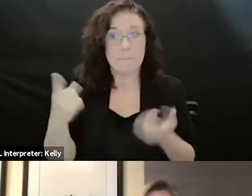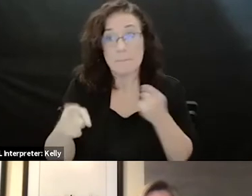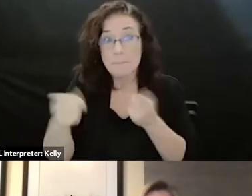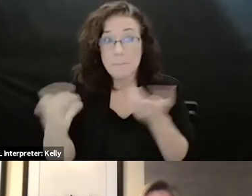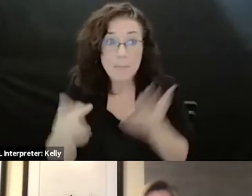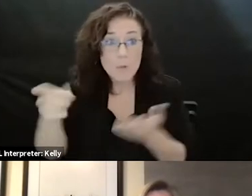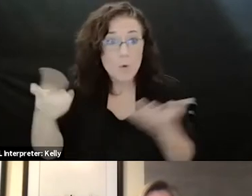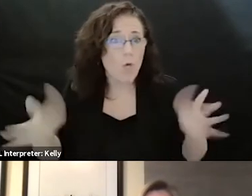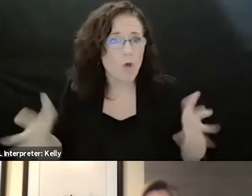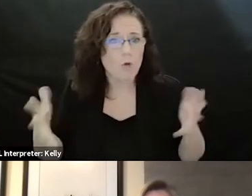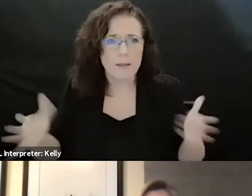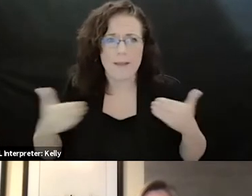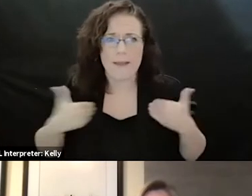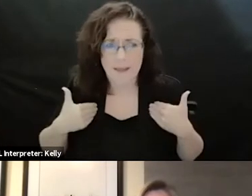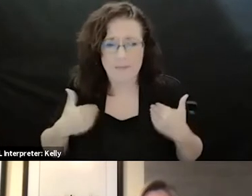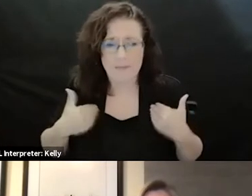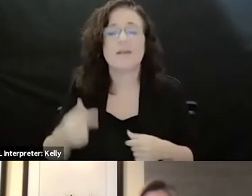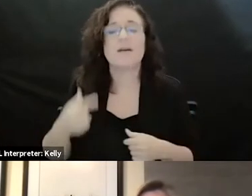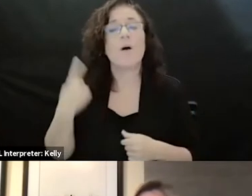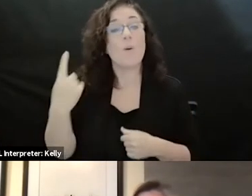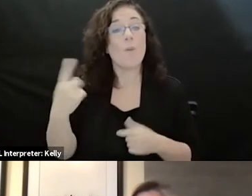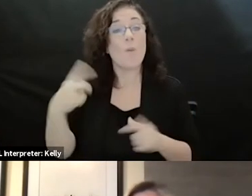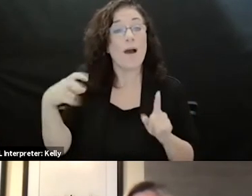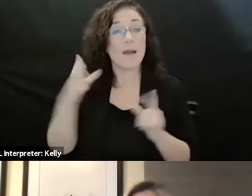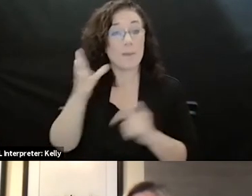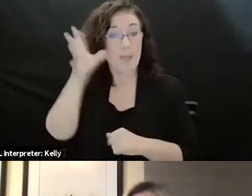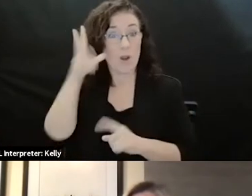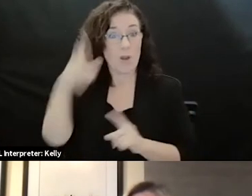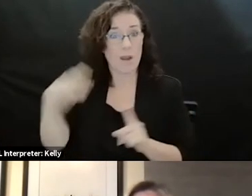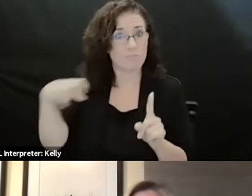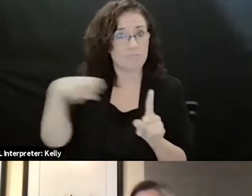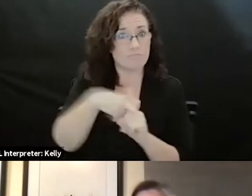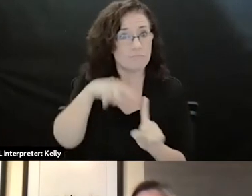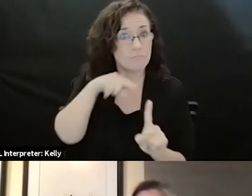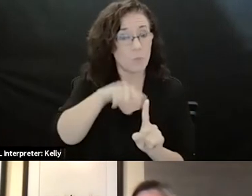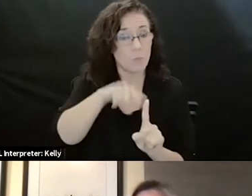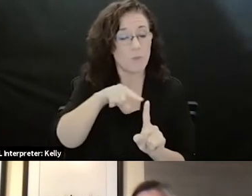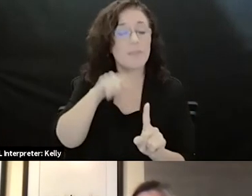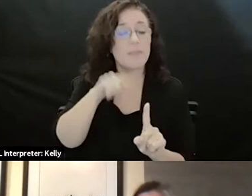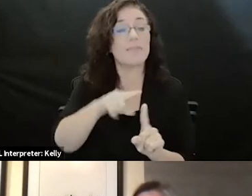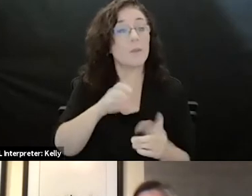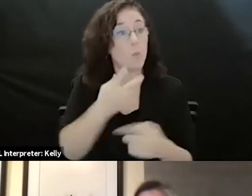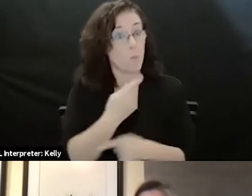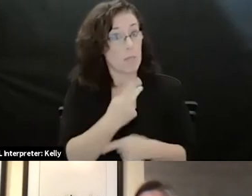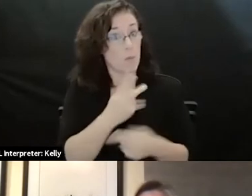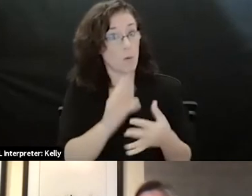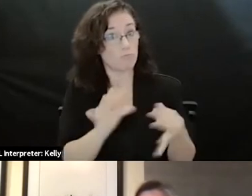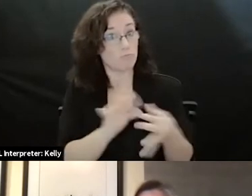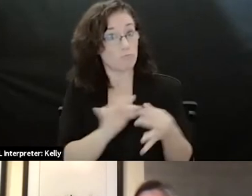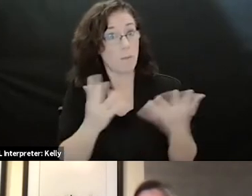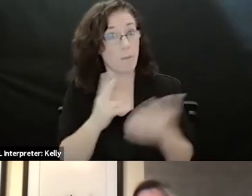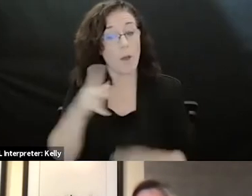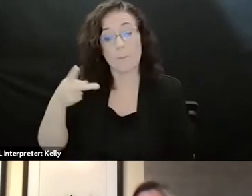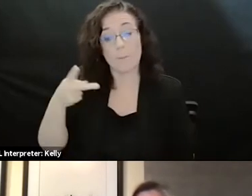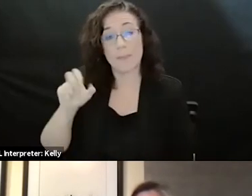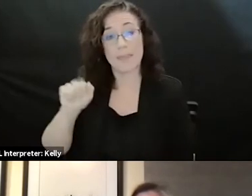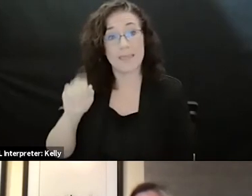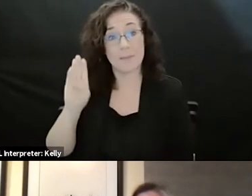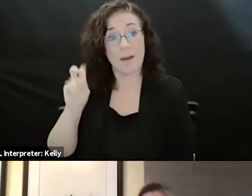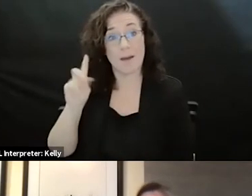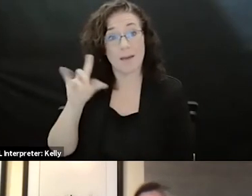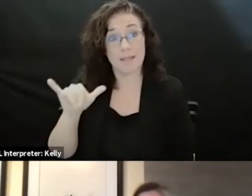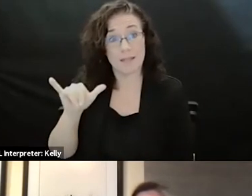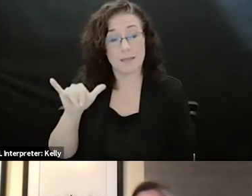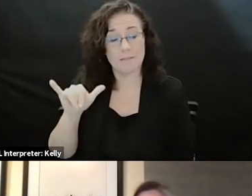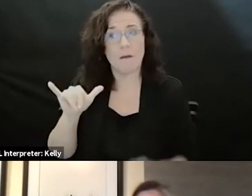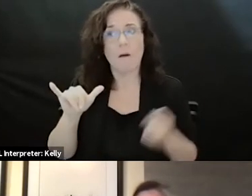parent today about peabody and how good it would be to learn from their uh their experience so you know bringing in not